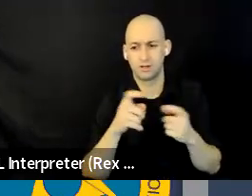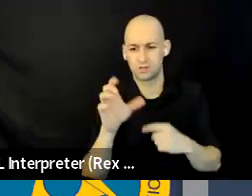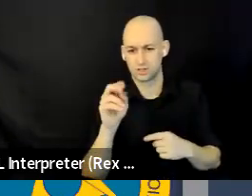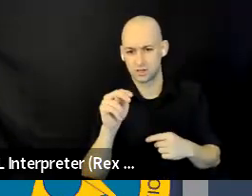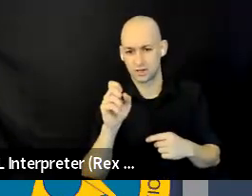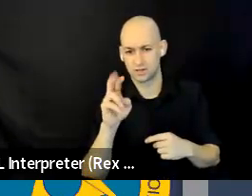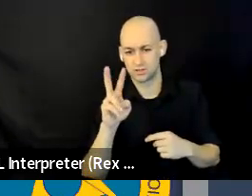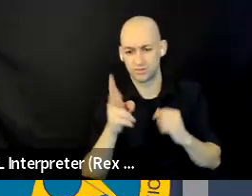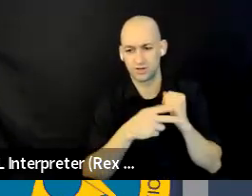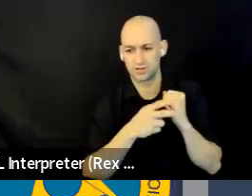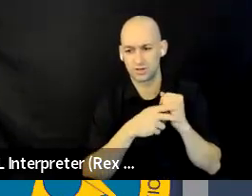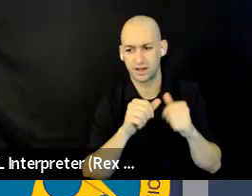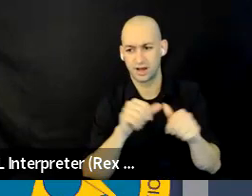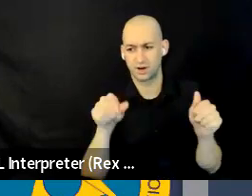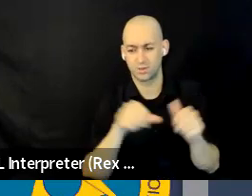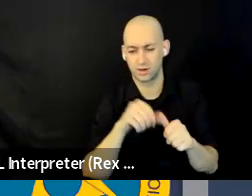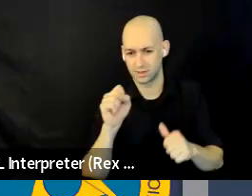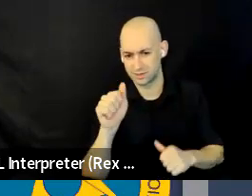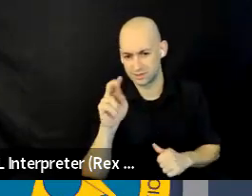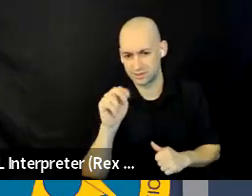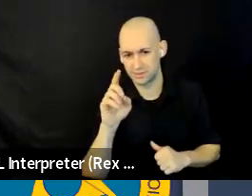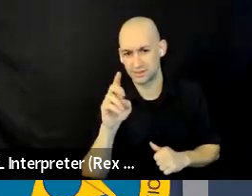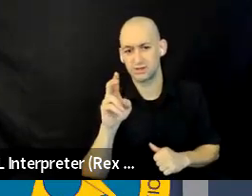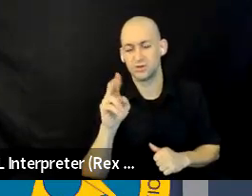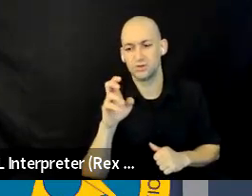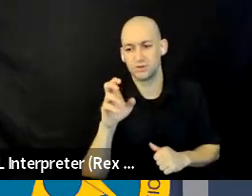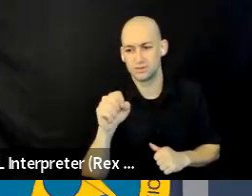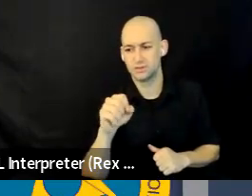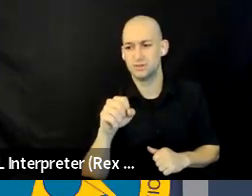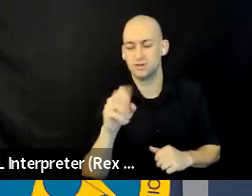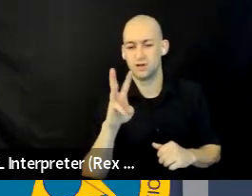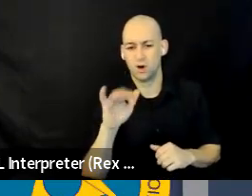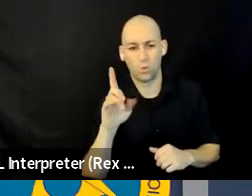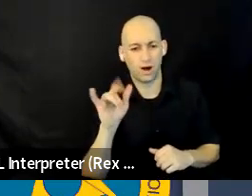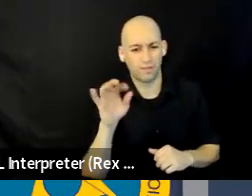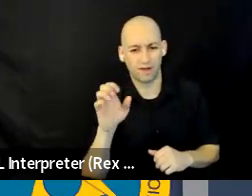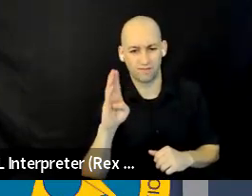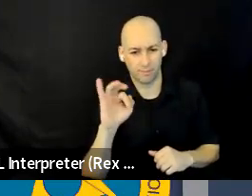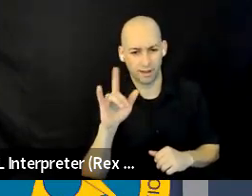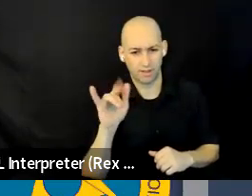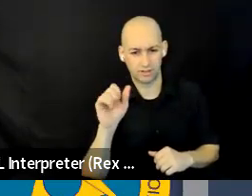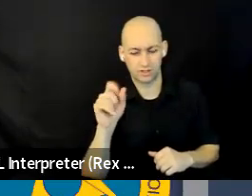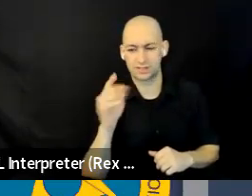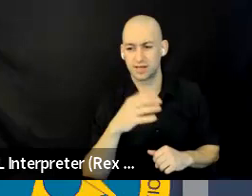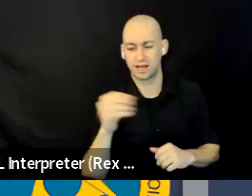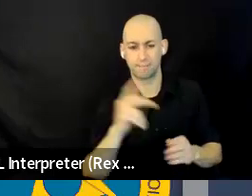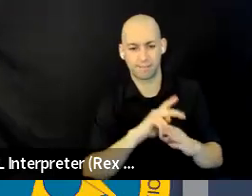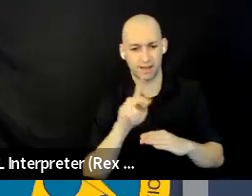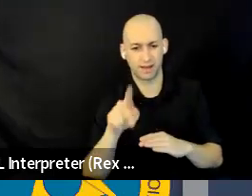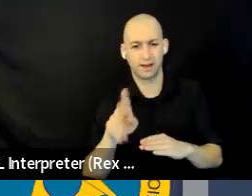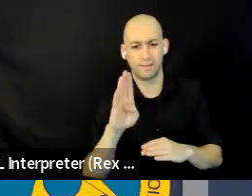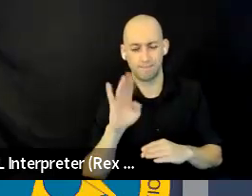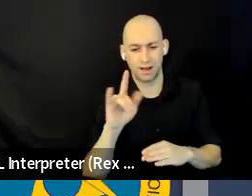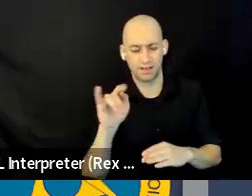dunes. So we had our wildlife biologists and plant biologists and ecologists working on this project. And the last is